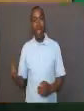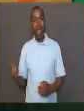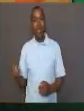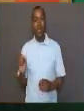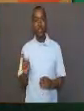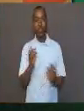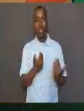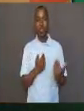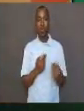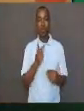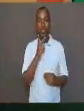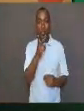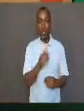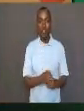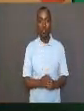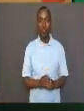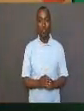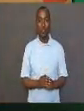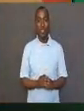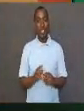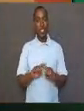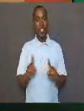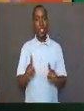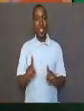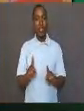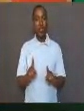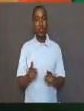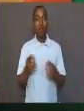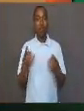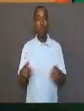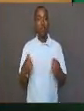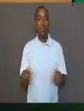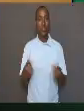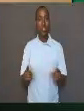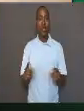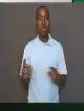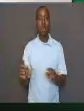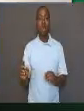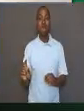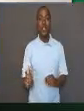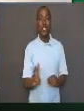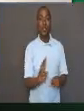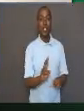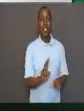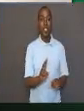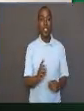try. Different fruit and vegetable juices,